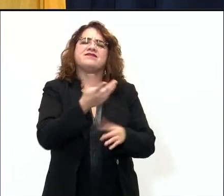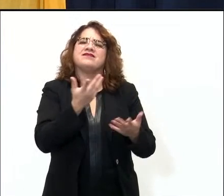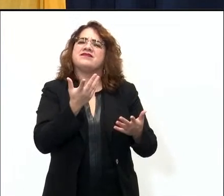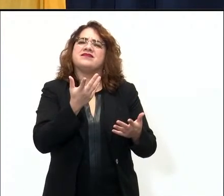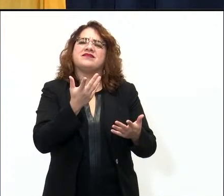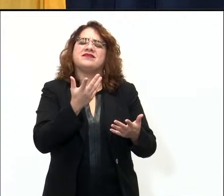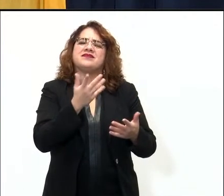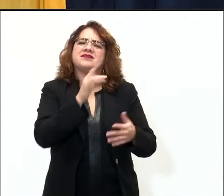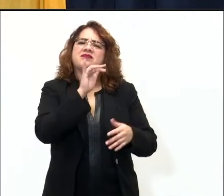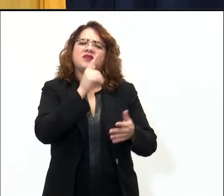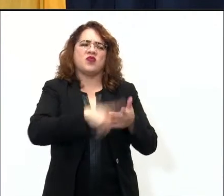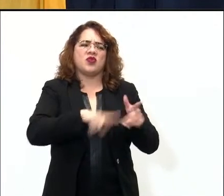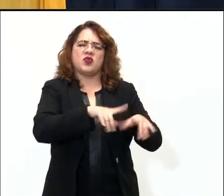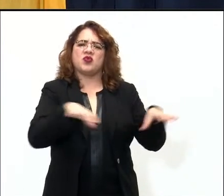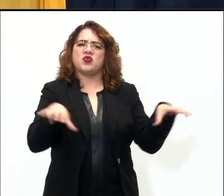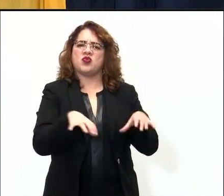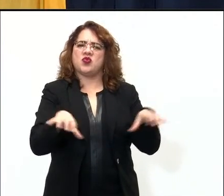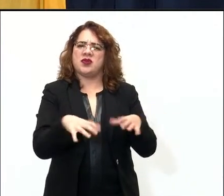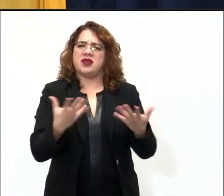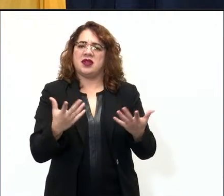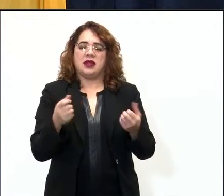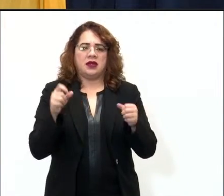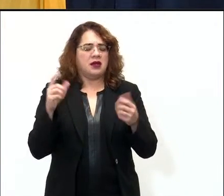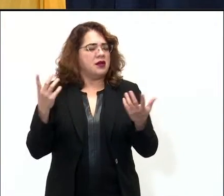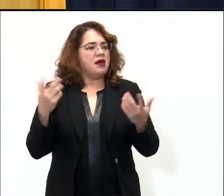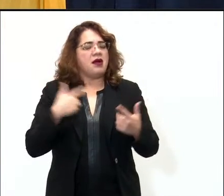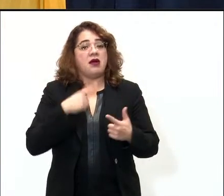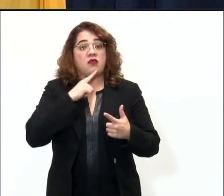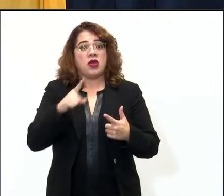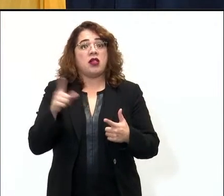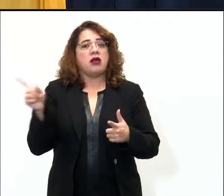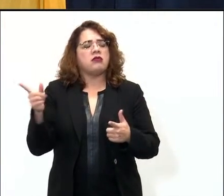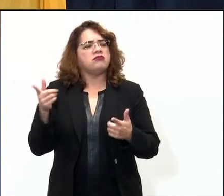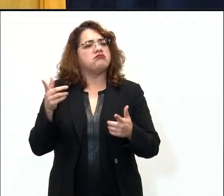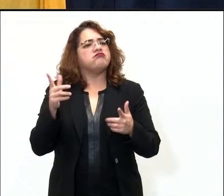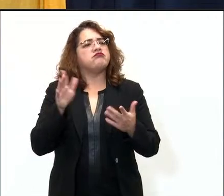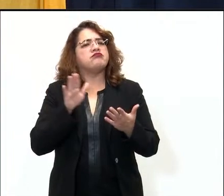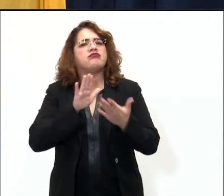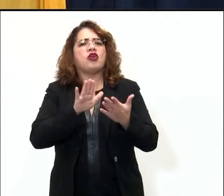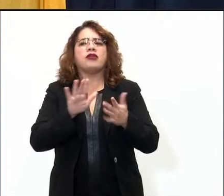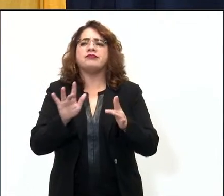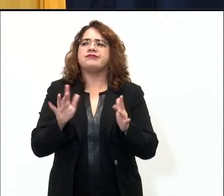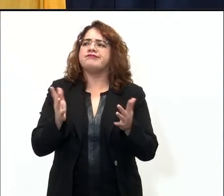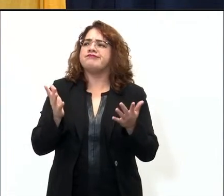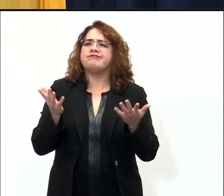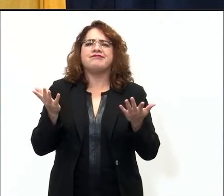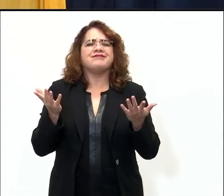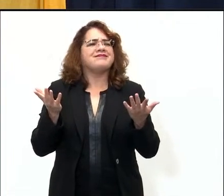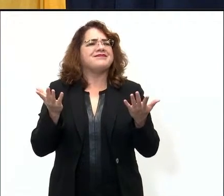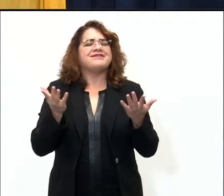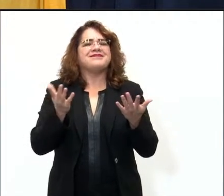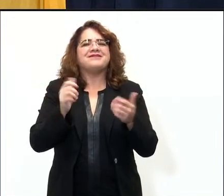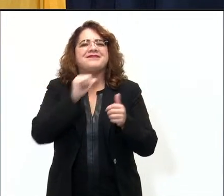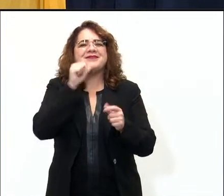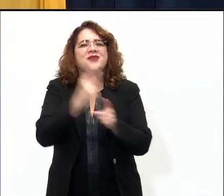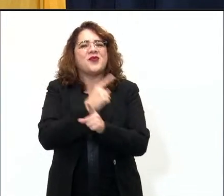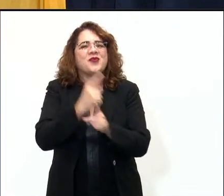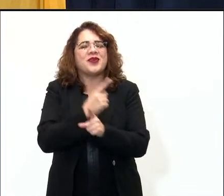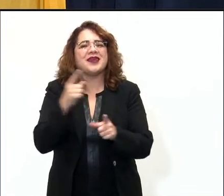condemn those actions in the strongest terms is really a sad day. This is a day that we should be